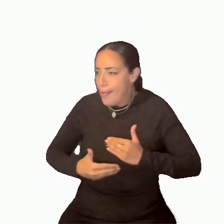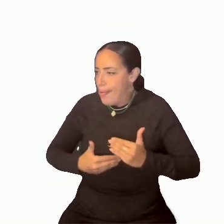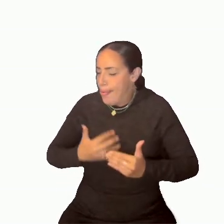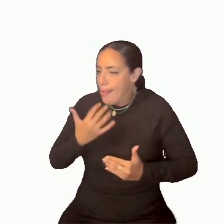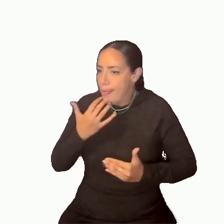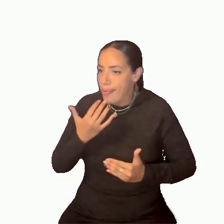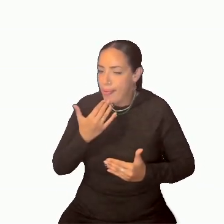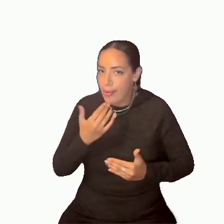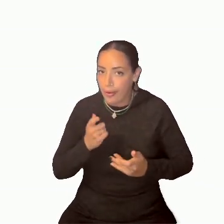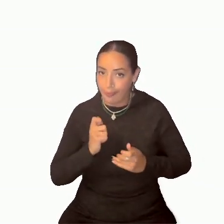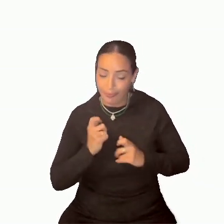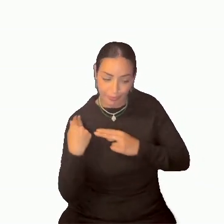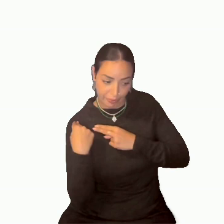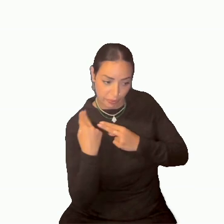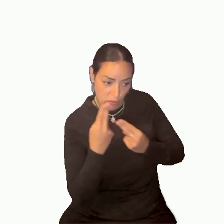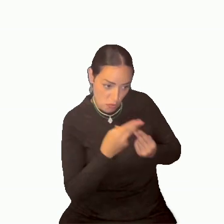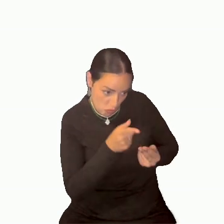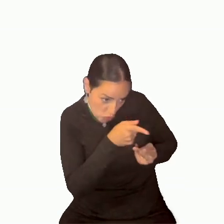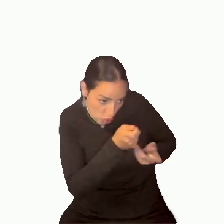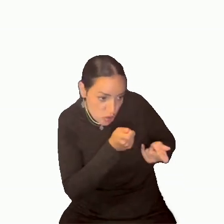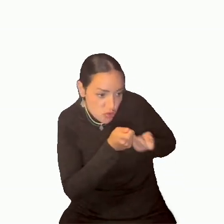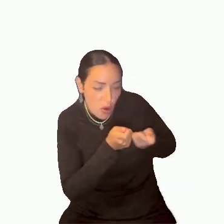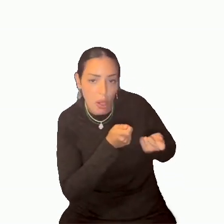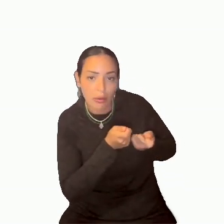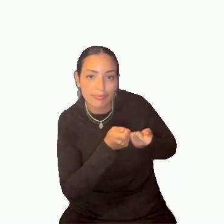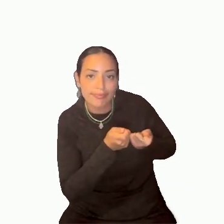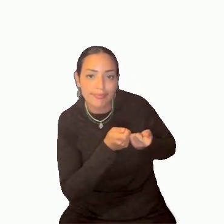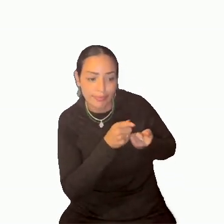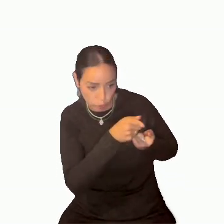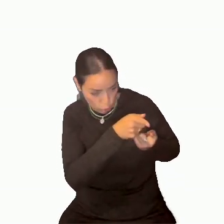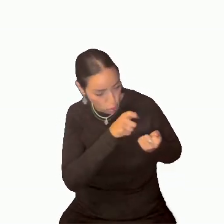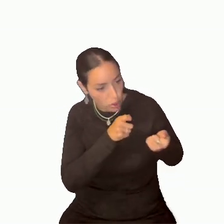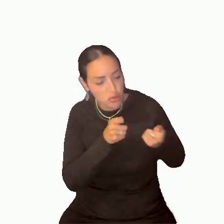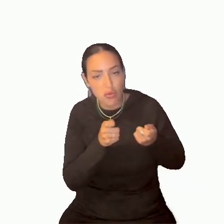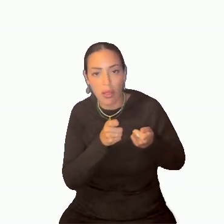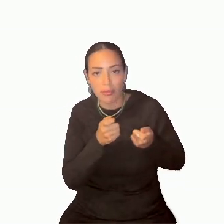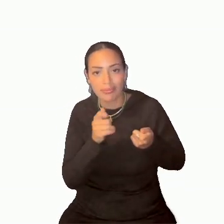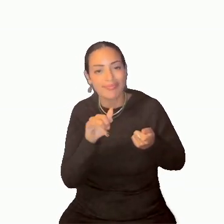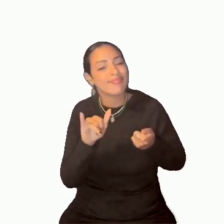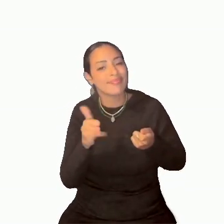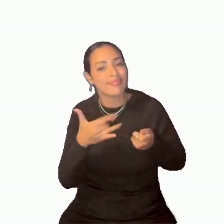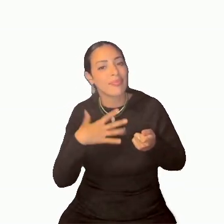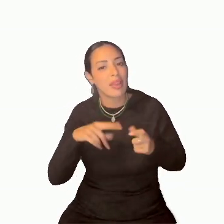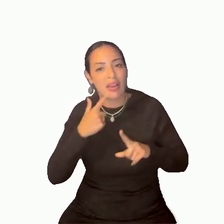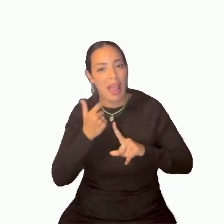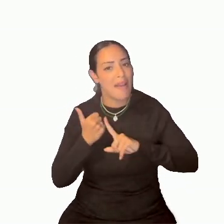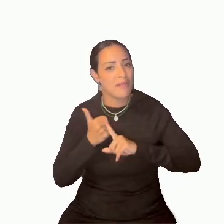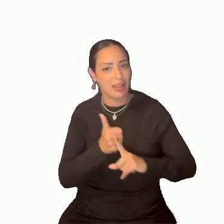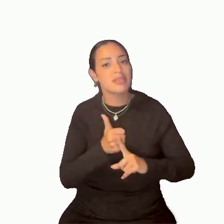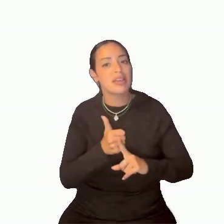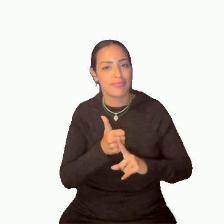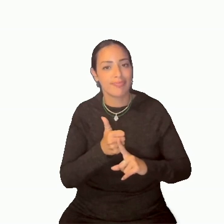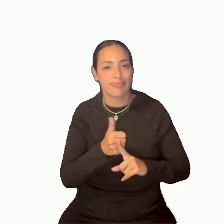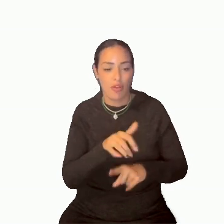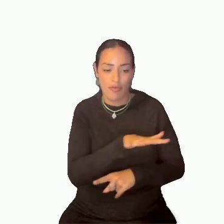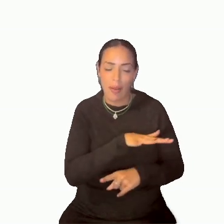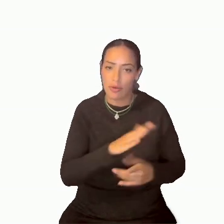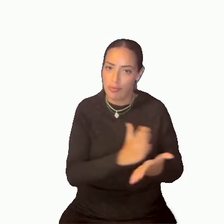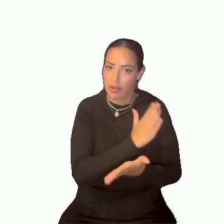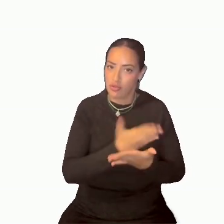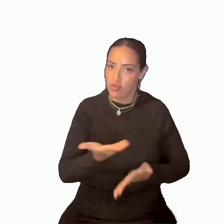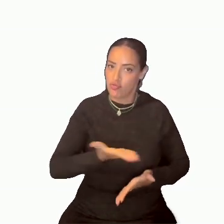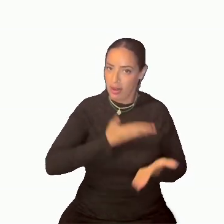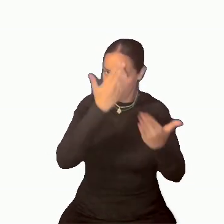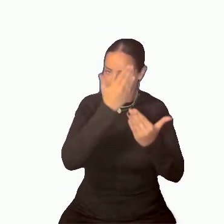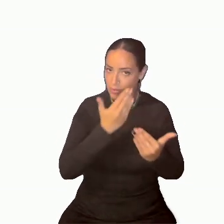Restoring a sense of control over the process may also require advocacy to support a bereaved family to exercise those rights. For